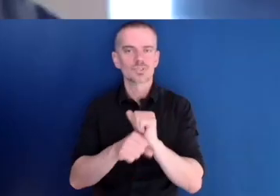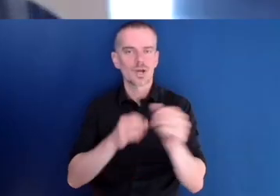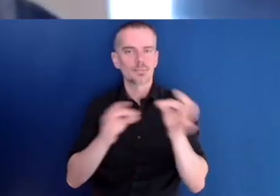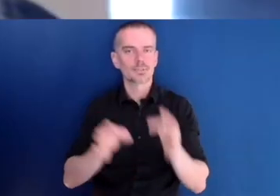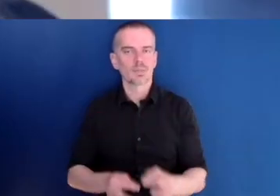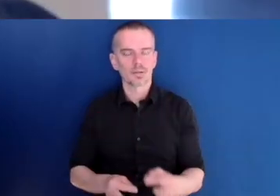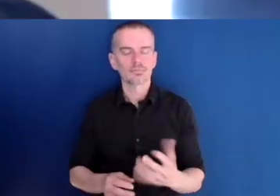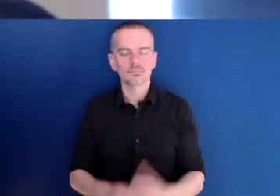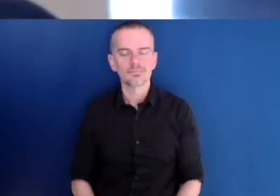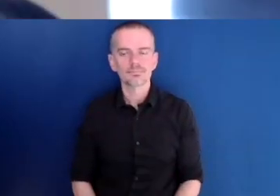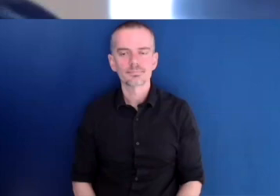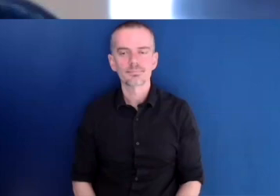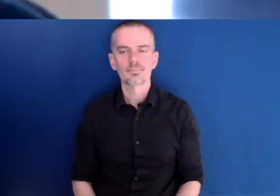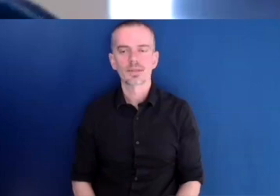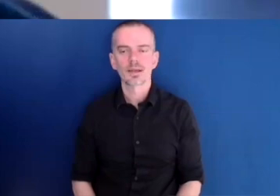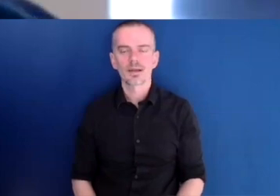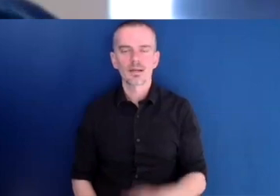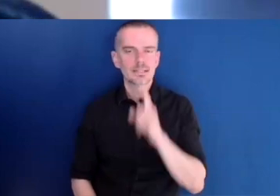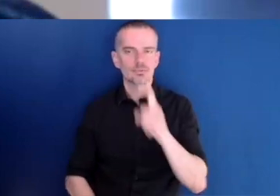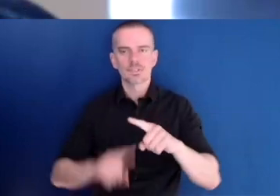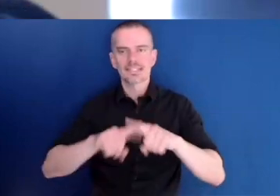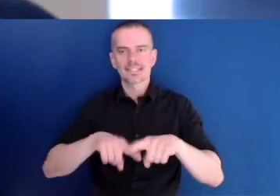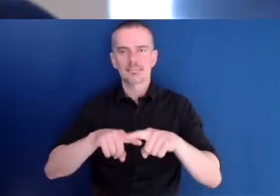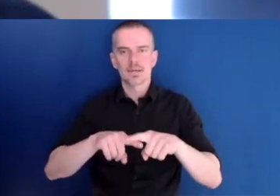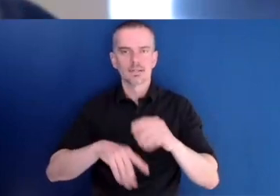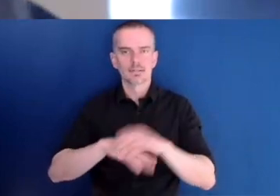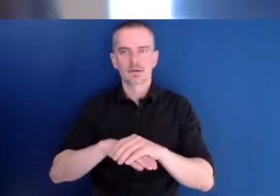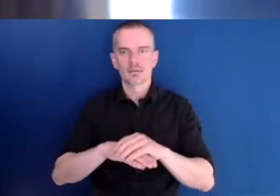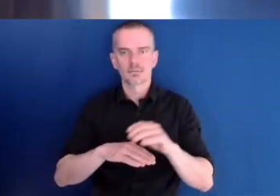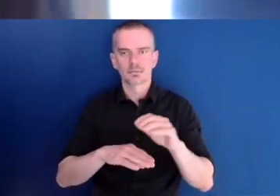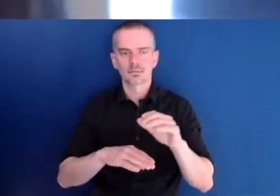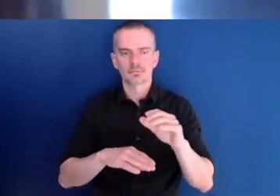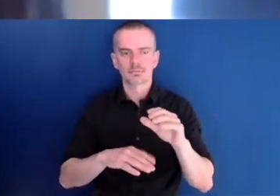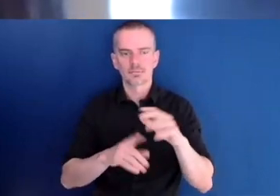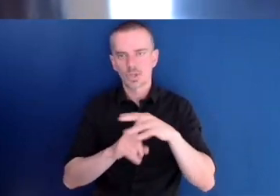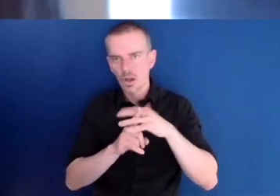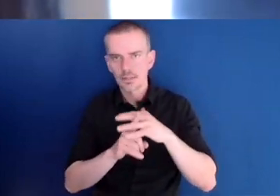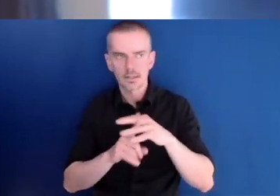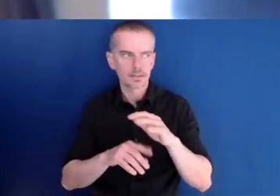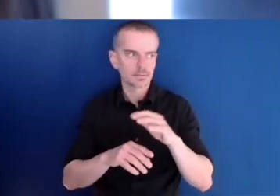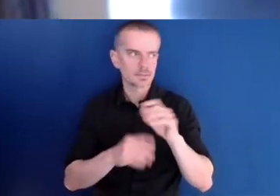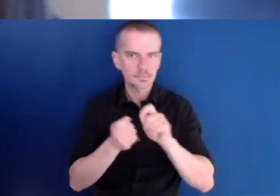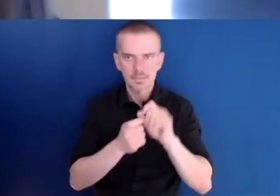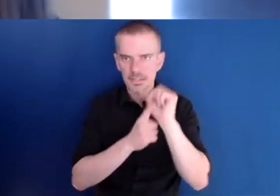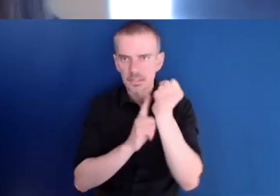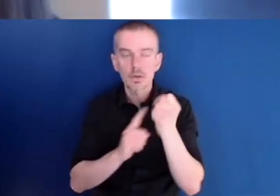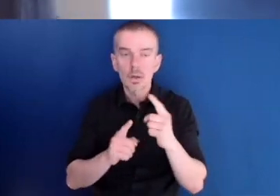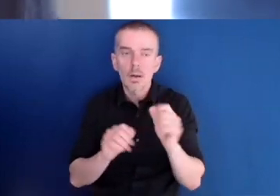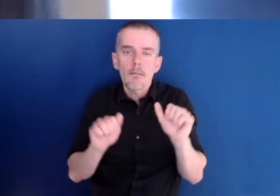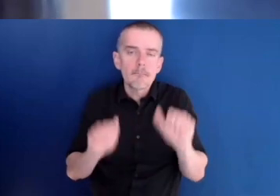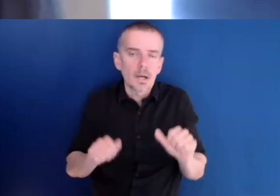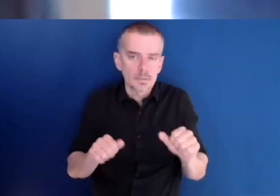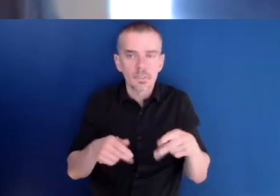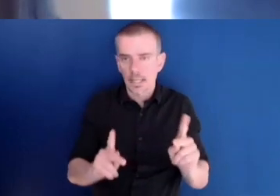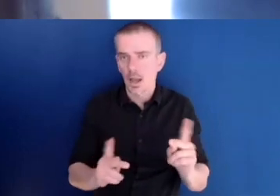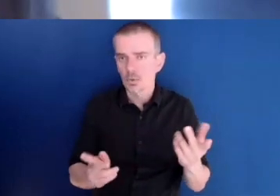there's, it depends on the context and the scenario, but it could potentially be allowable